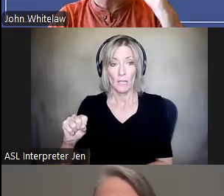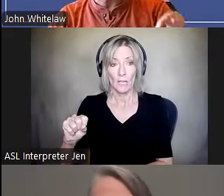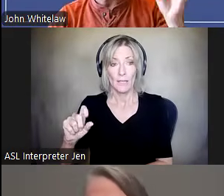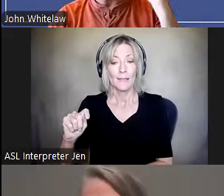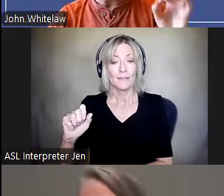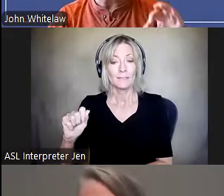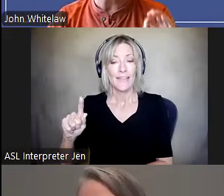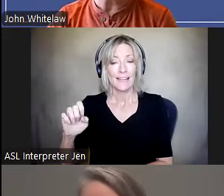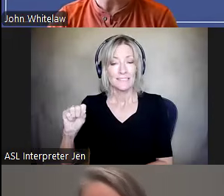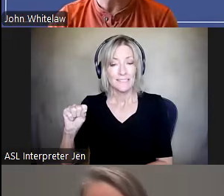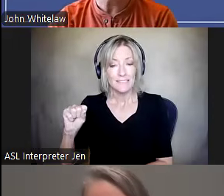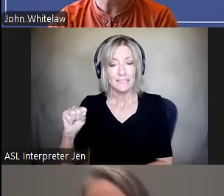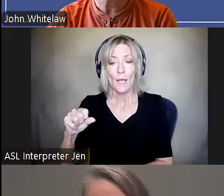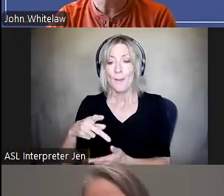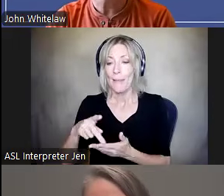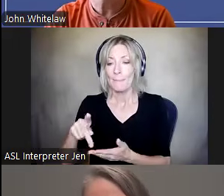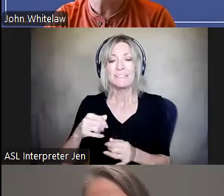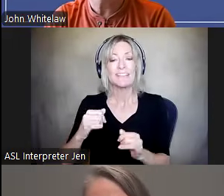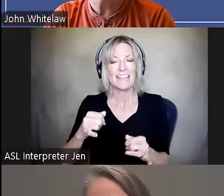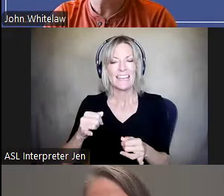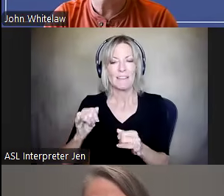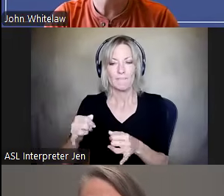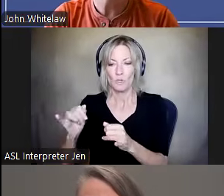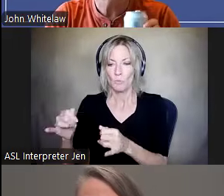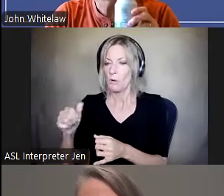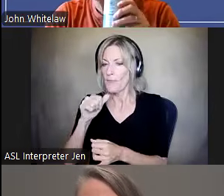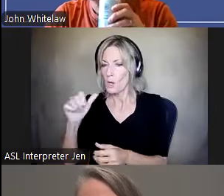and payments are all individual.